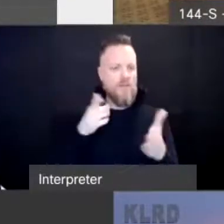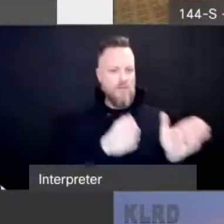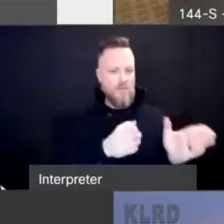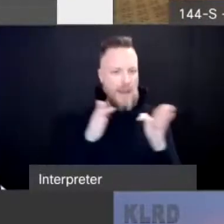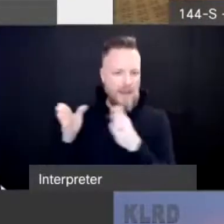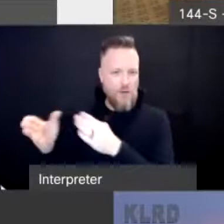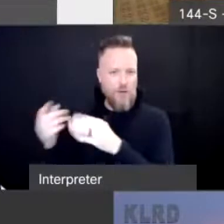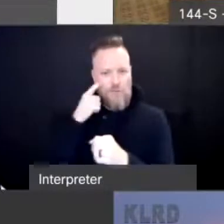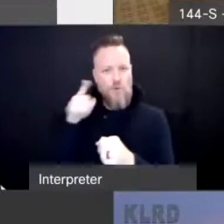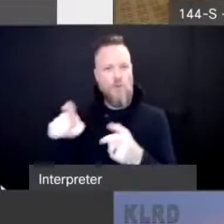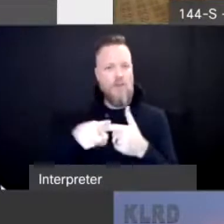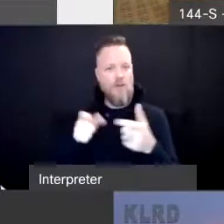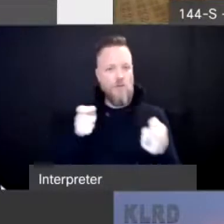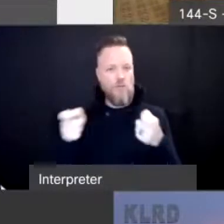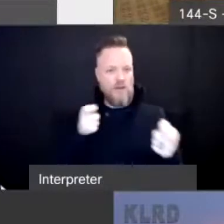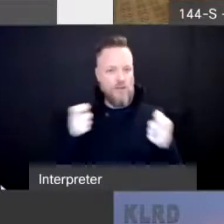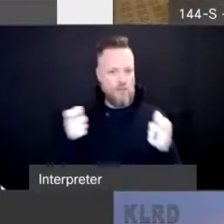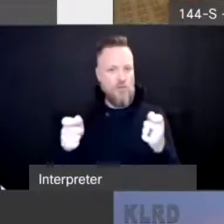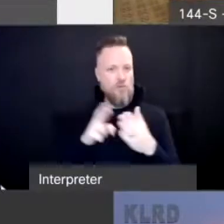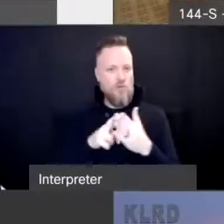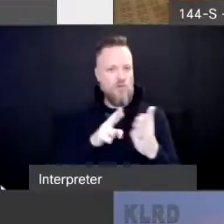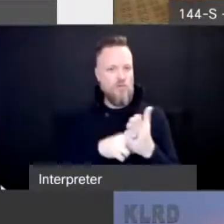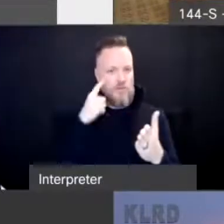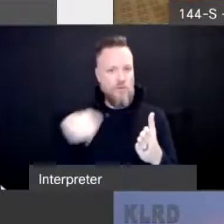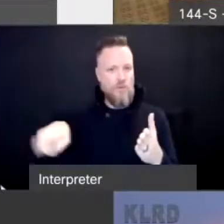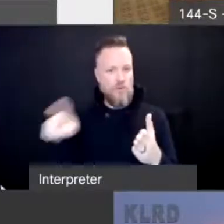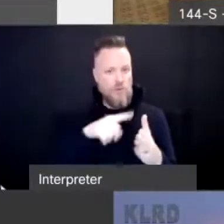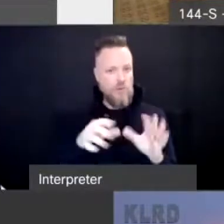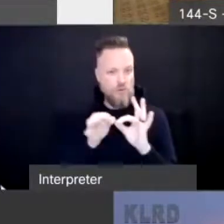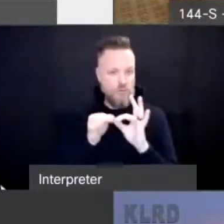for the regulation and registration of interpreters.